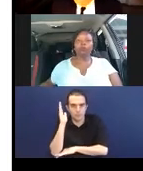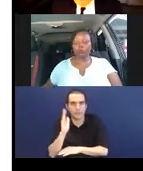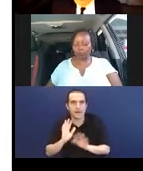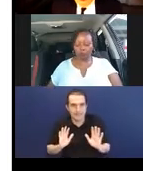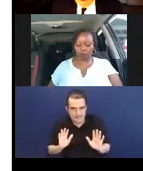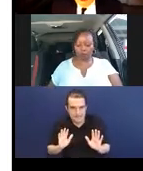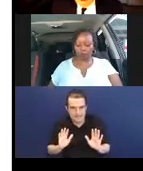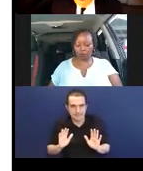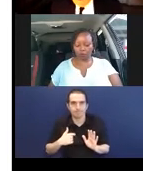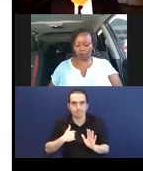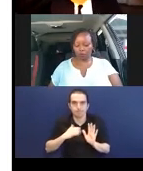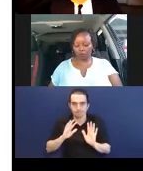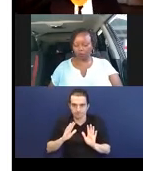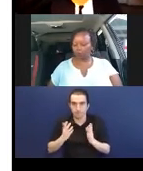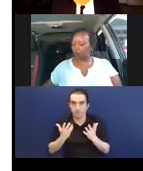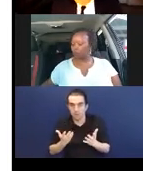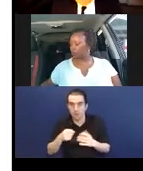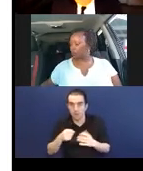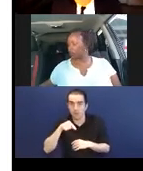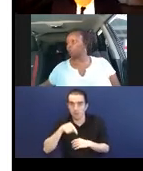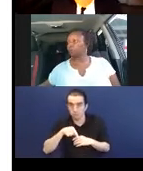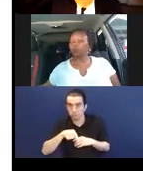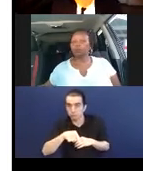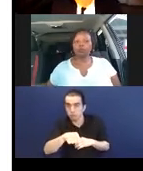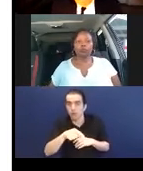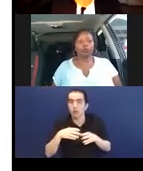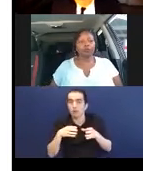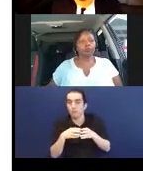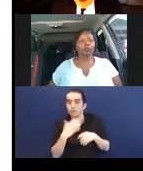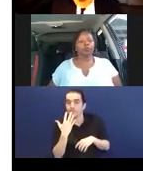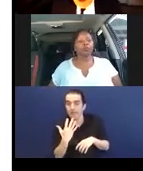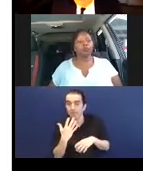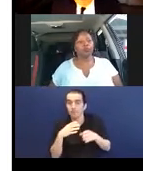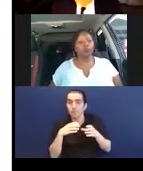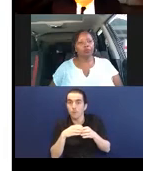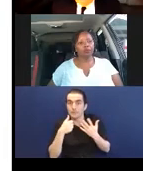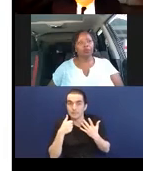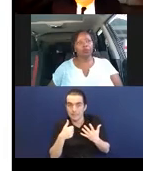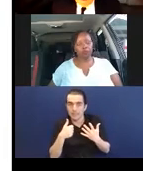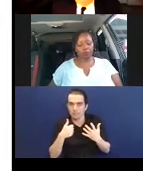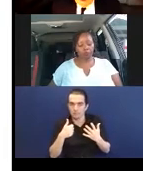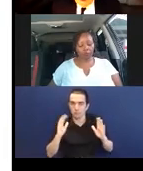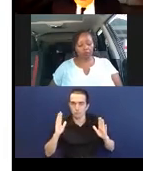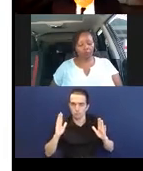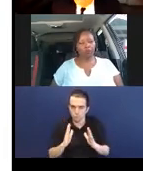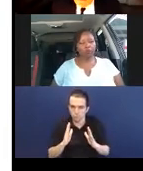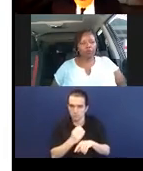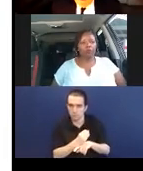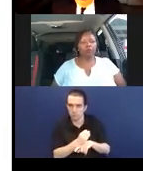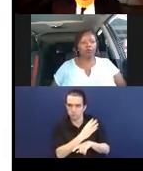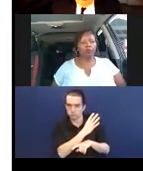also be a script for the detail of what the presenters are saying,